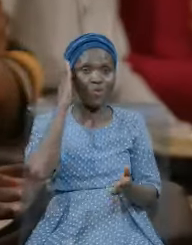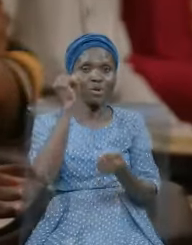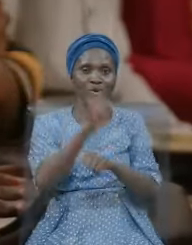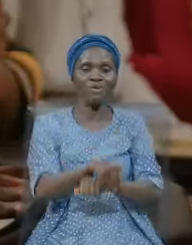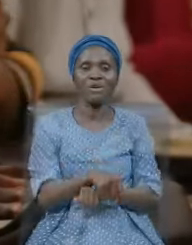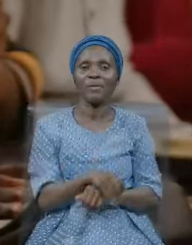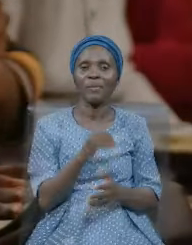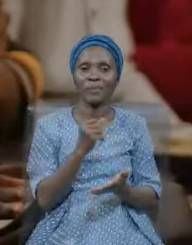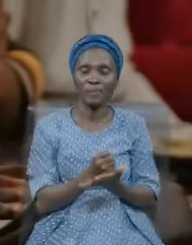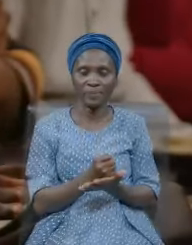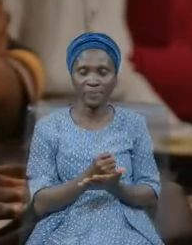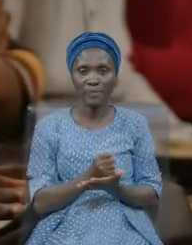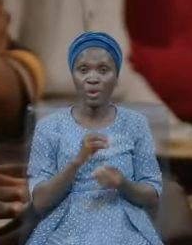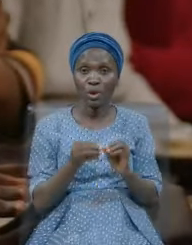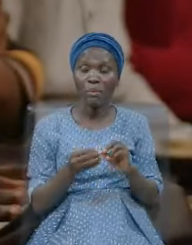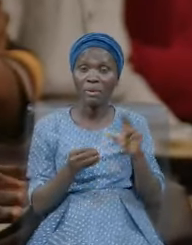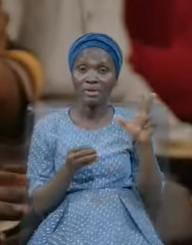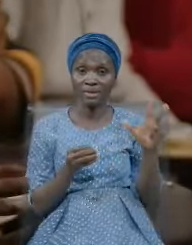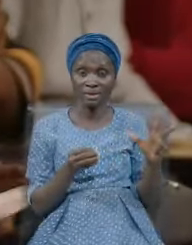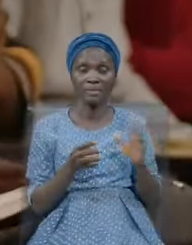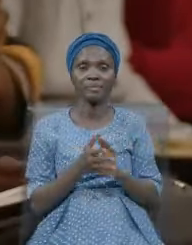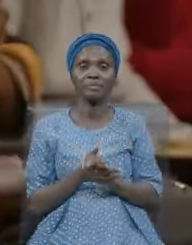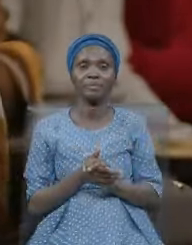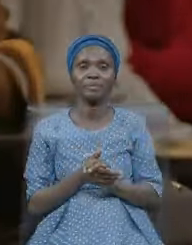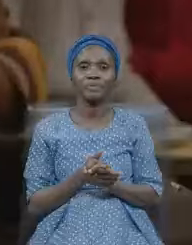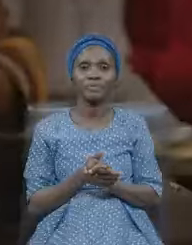Number three. In number three, we're talking of